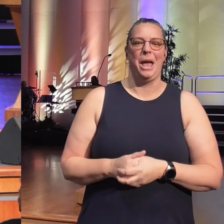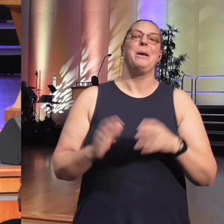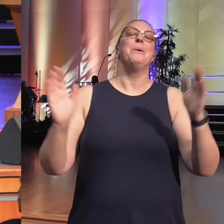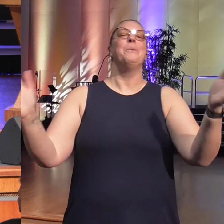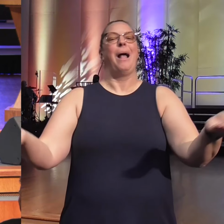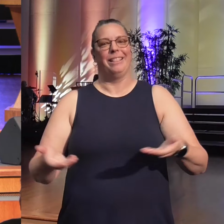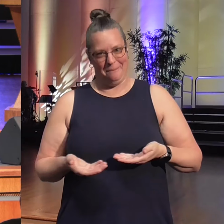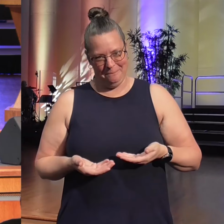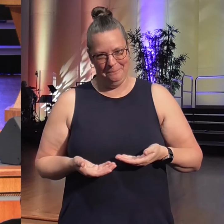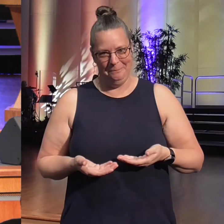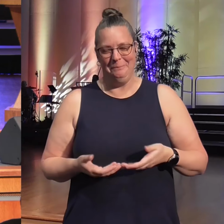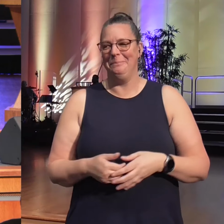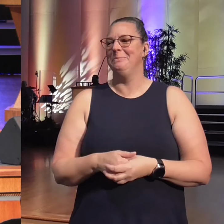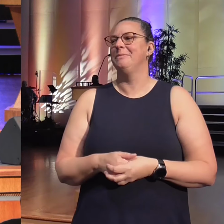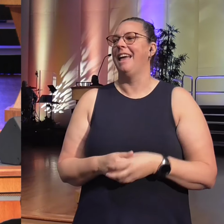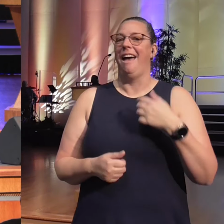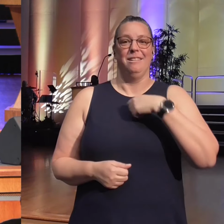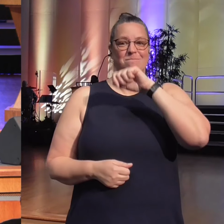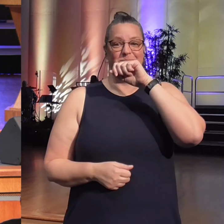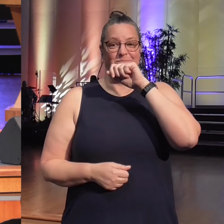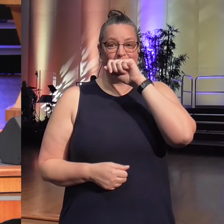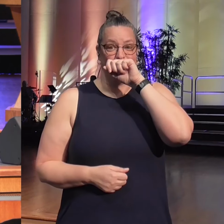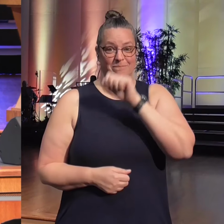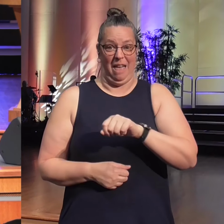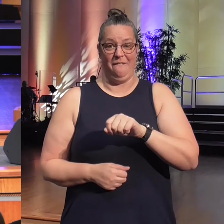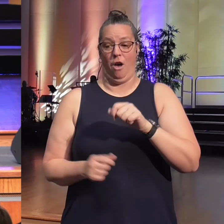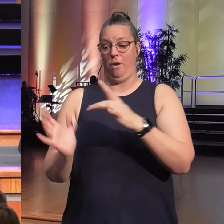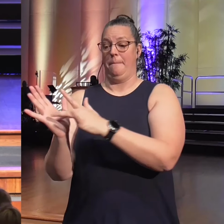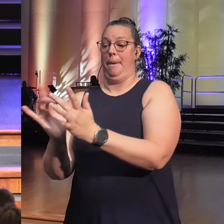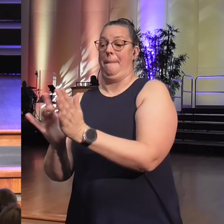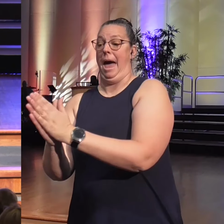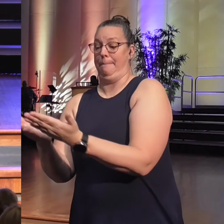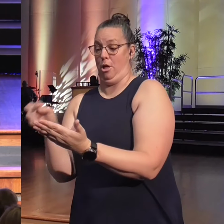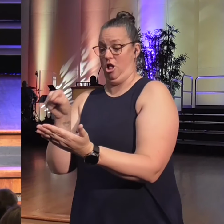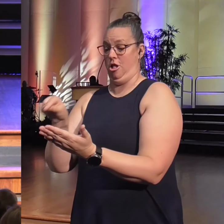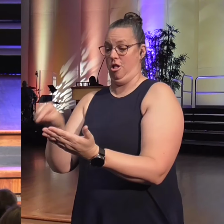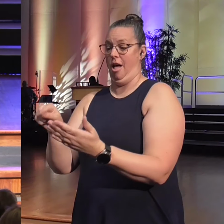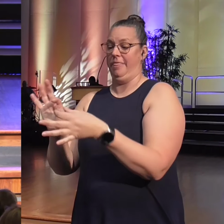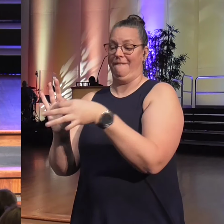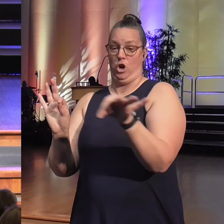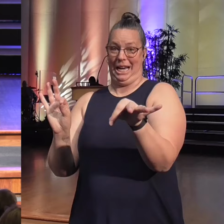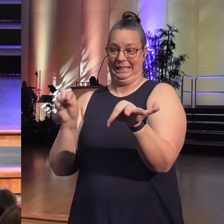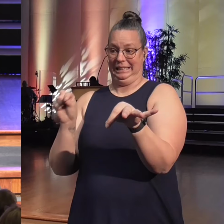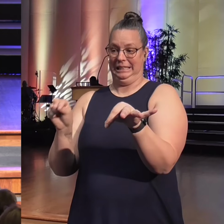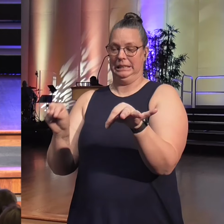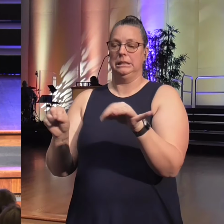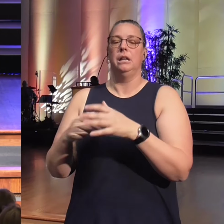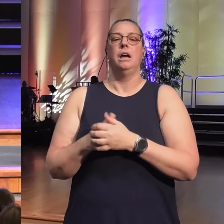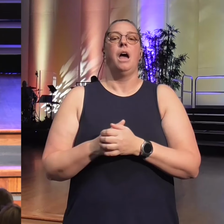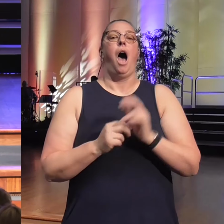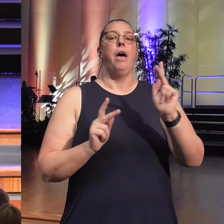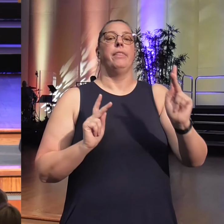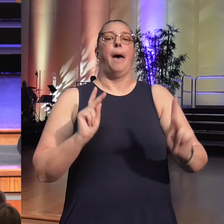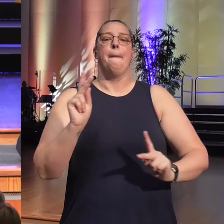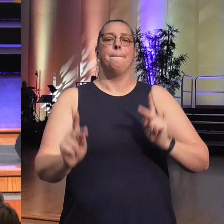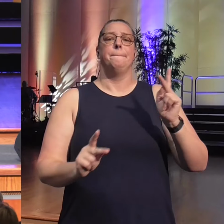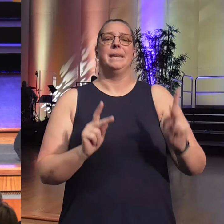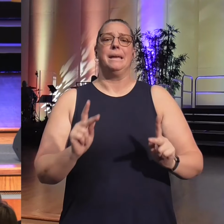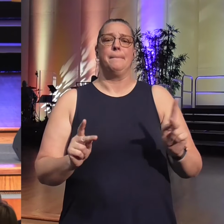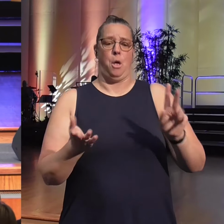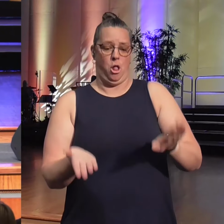Welcome. I love from the Judeo-Christian Bible the phrase that says, "Oh, the people perish